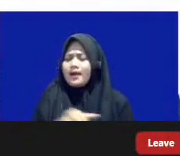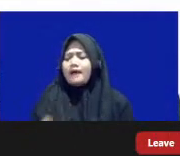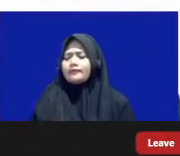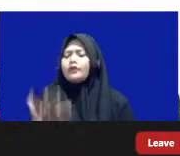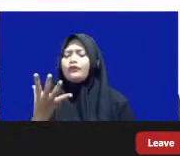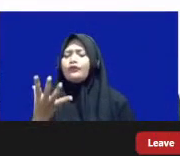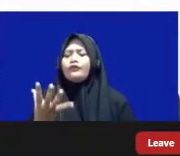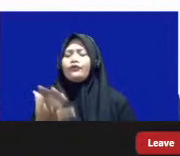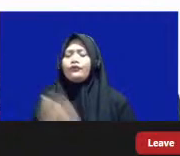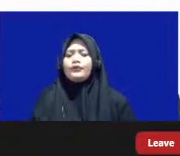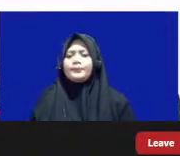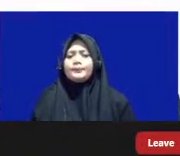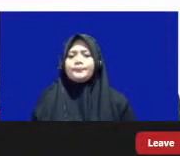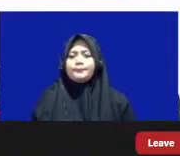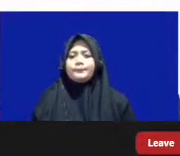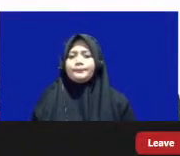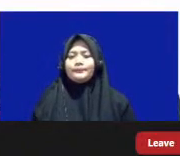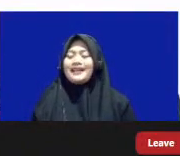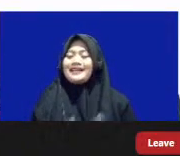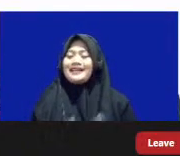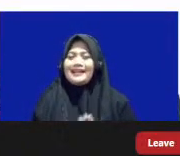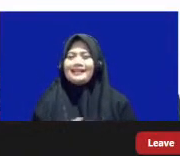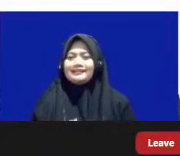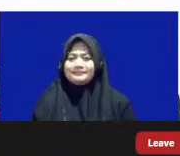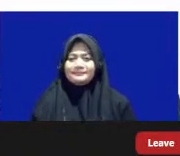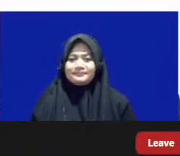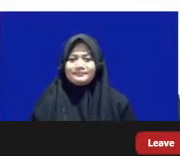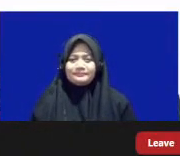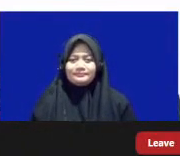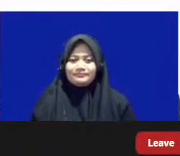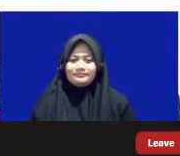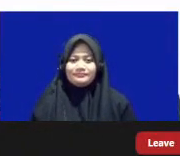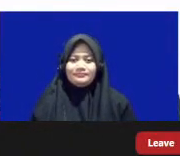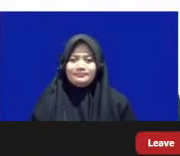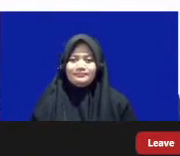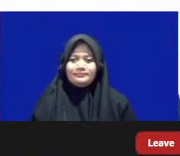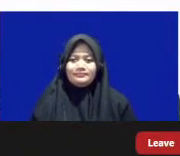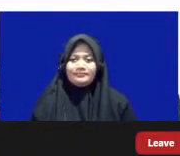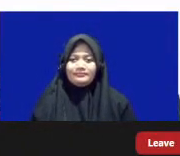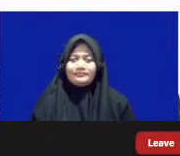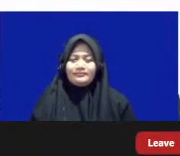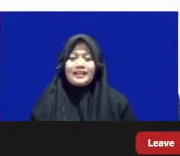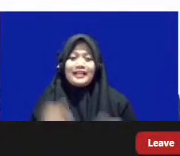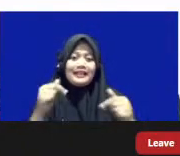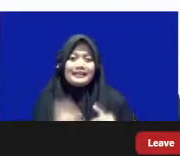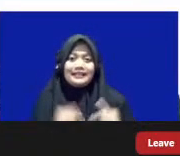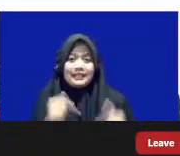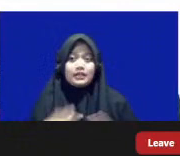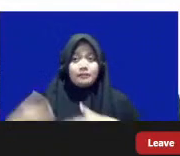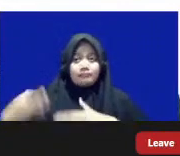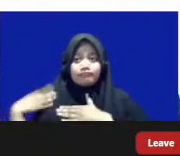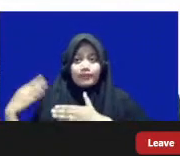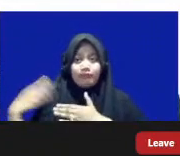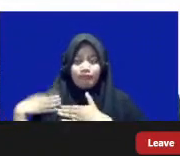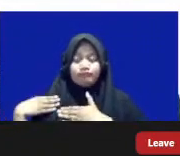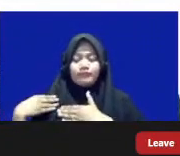So this is a global government mandate, and